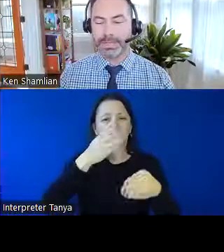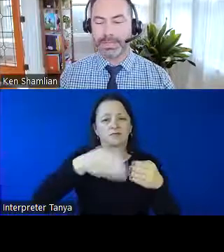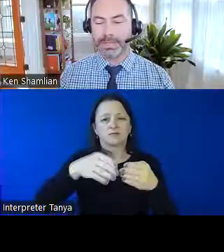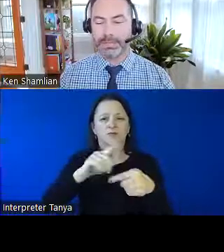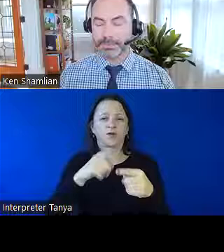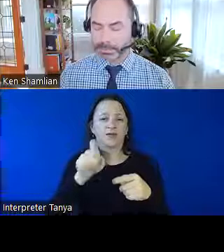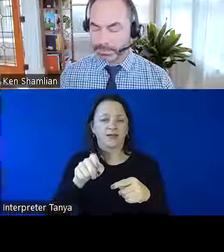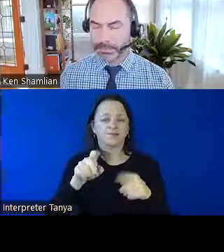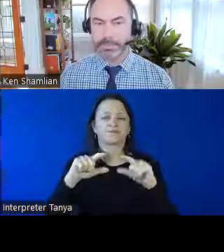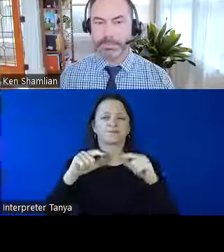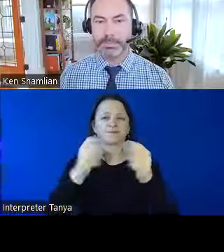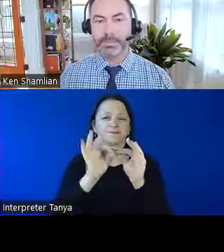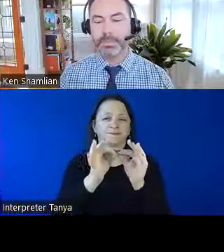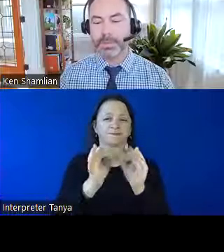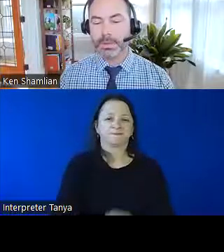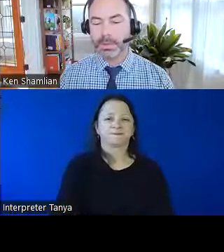they need to get it done.